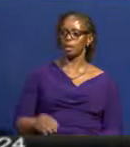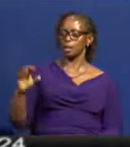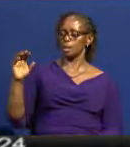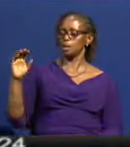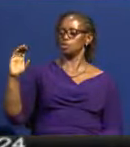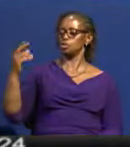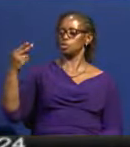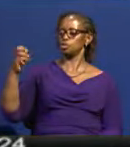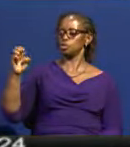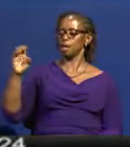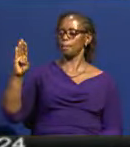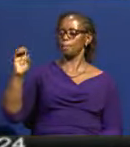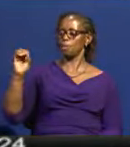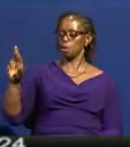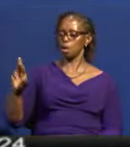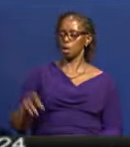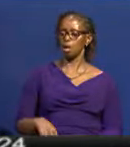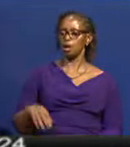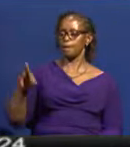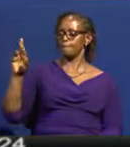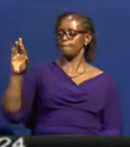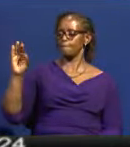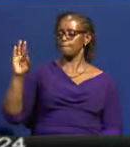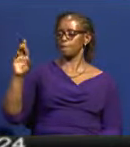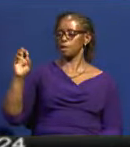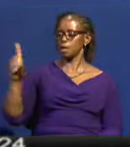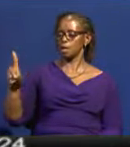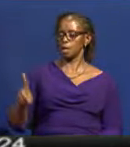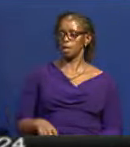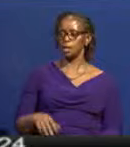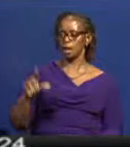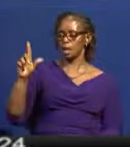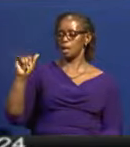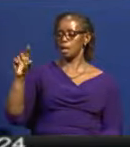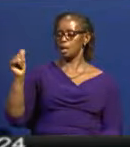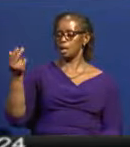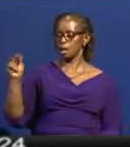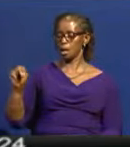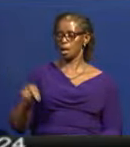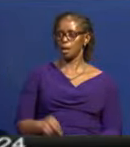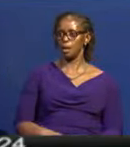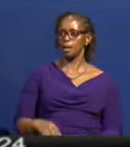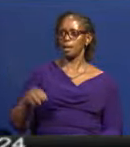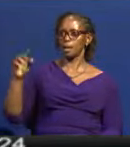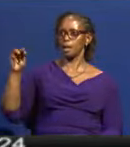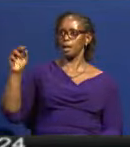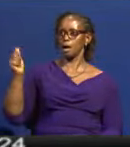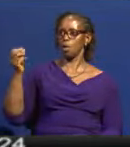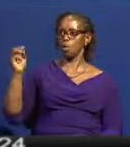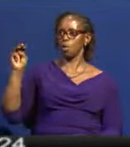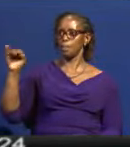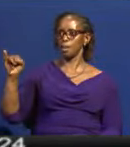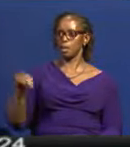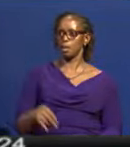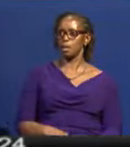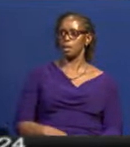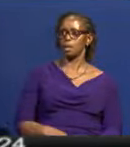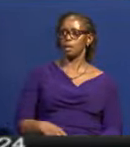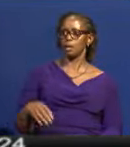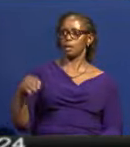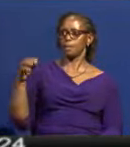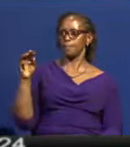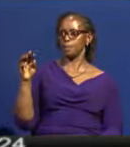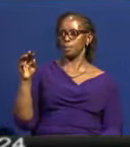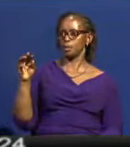Chebor, Fred Kapondi, Lilian Sioi, Naomi Jilo Wako, Faisal Abdi Bader,